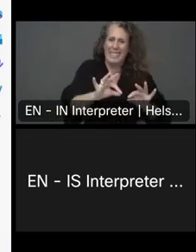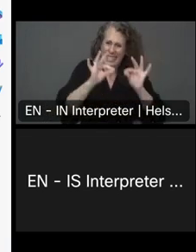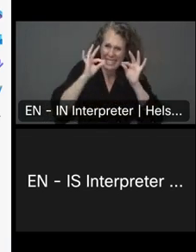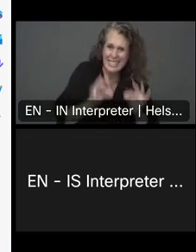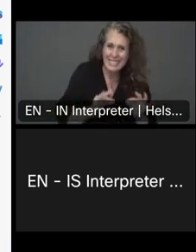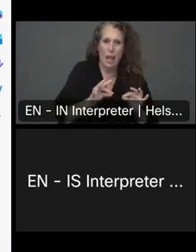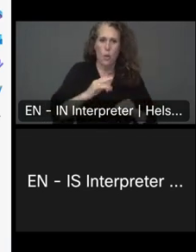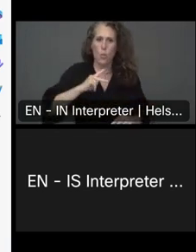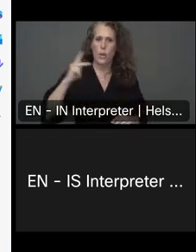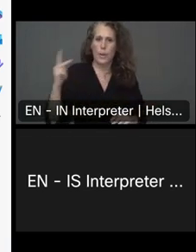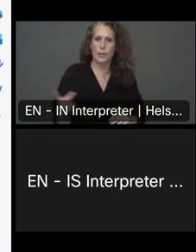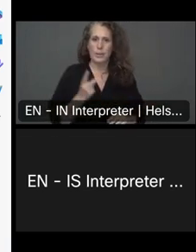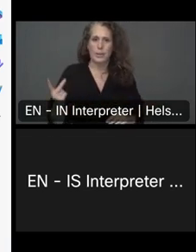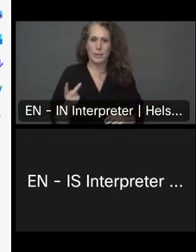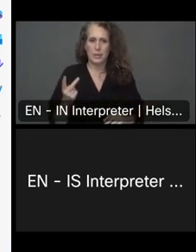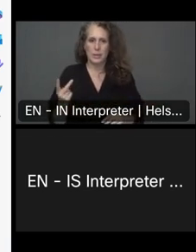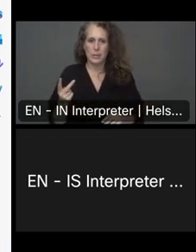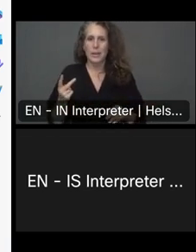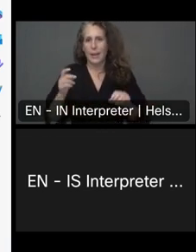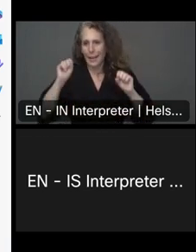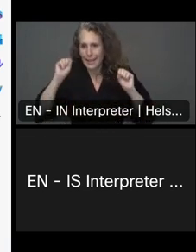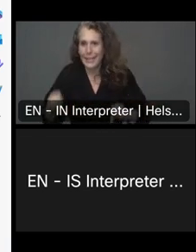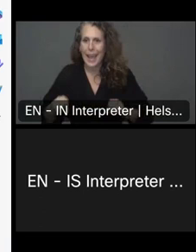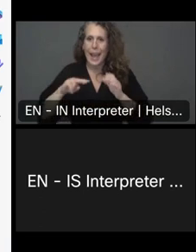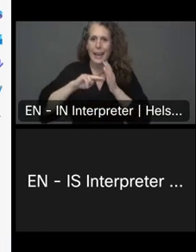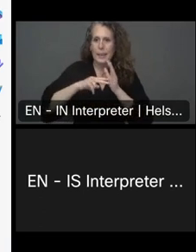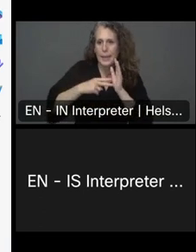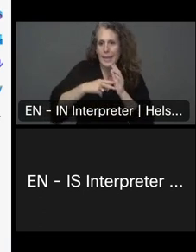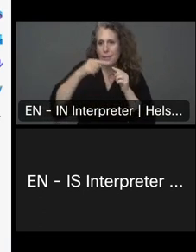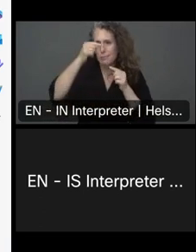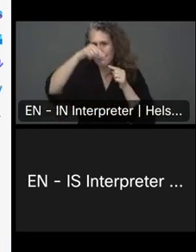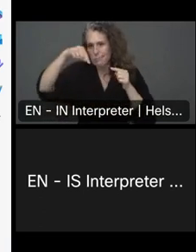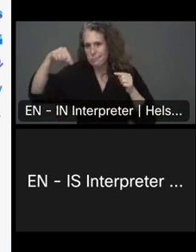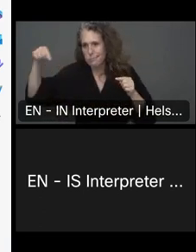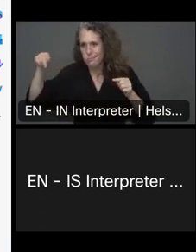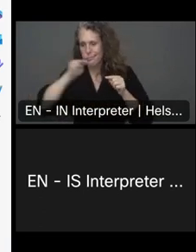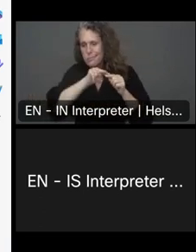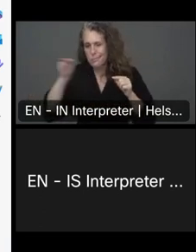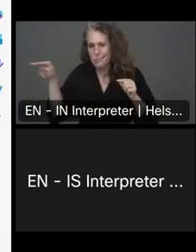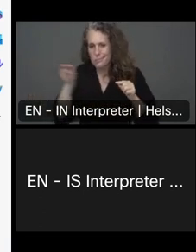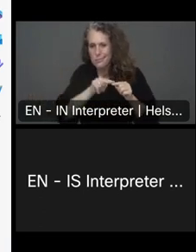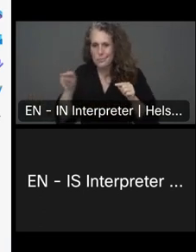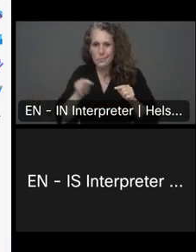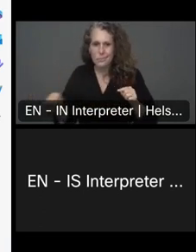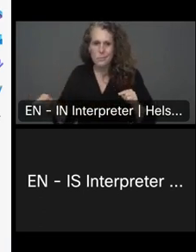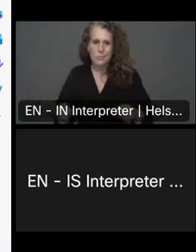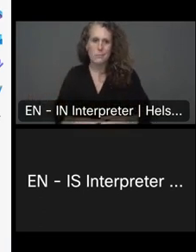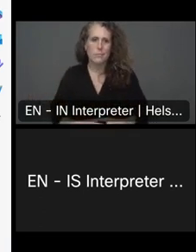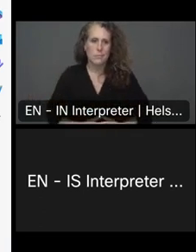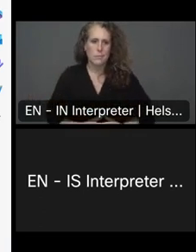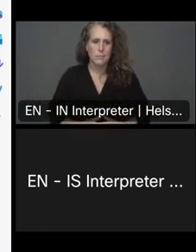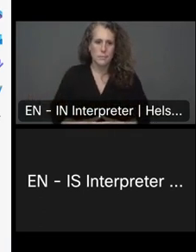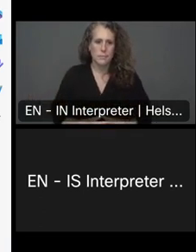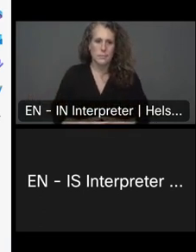express a disorderly mixed bag of secondary expressive, affective, or evaluative meanings that range from prototypicality, emphasis,